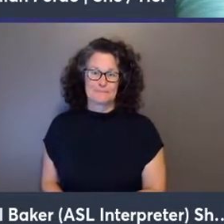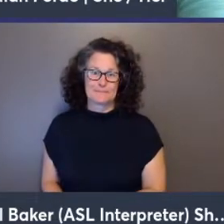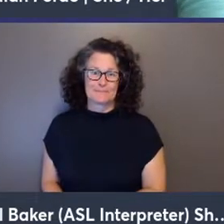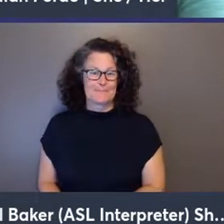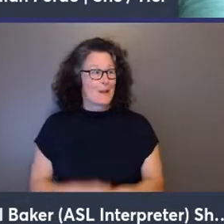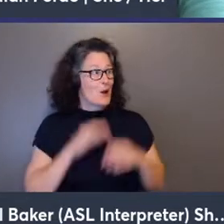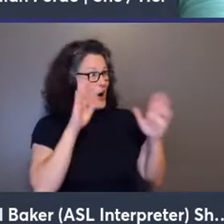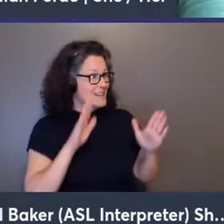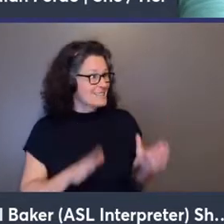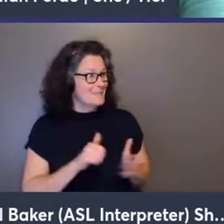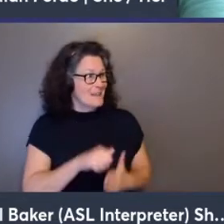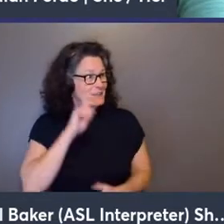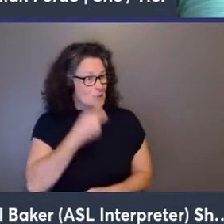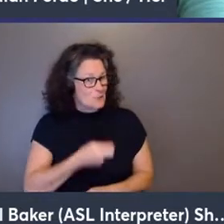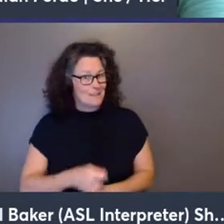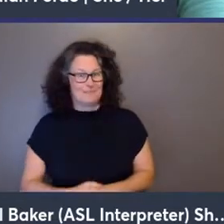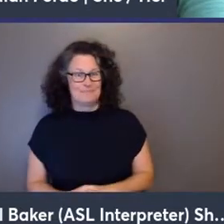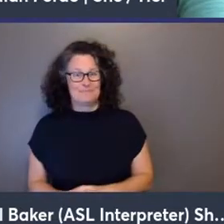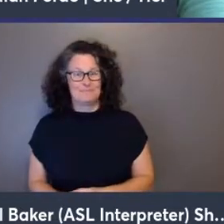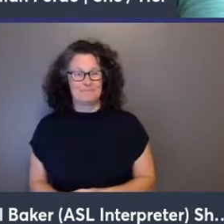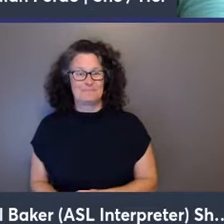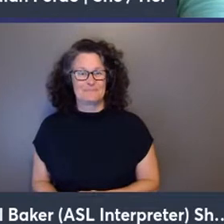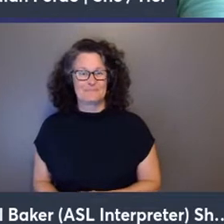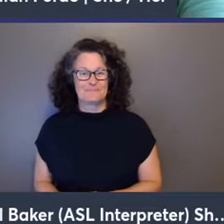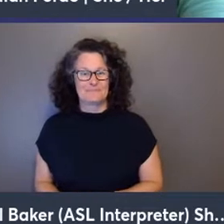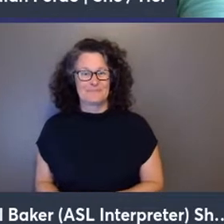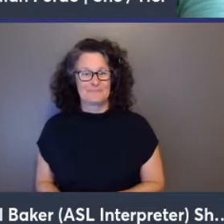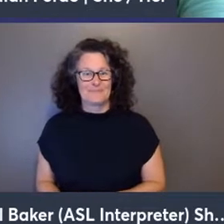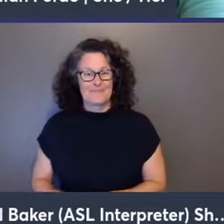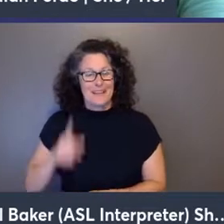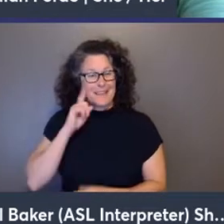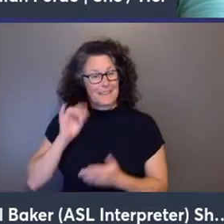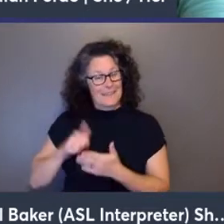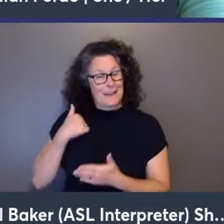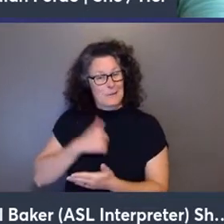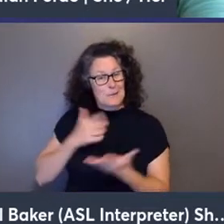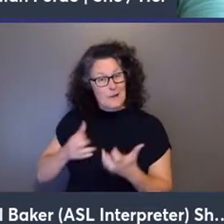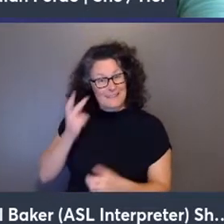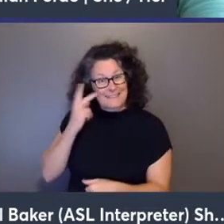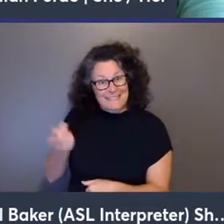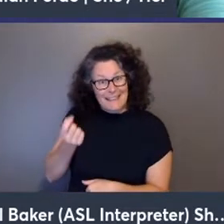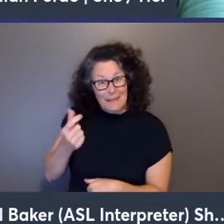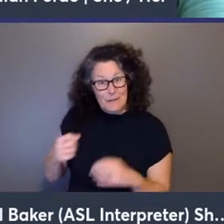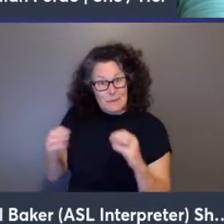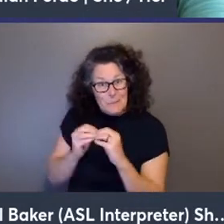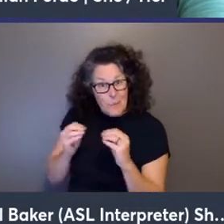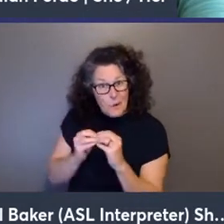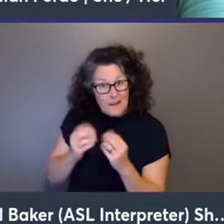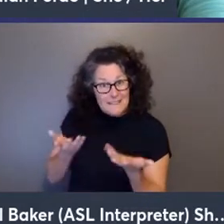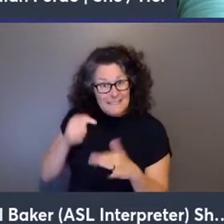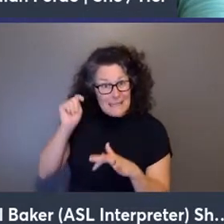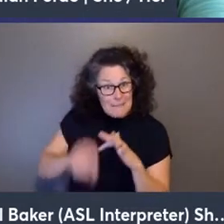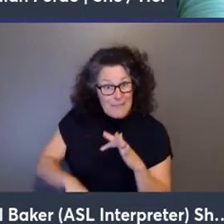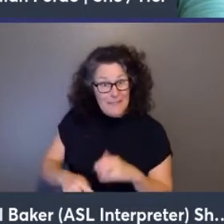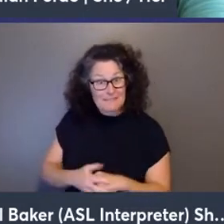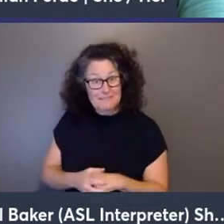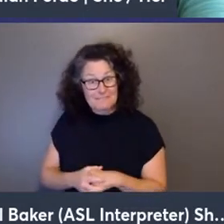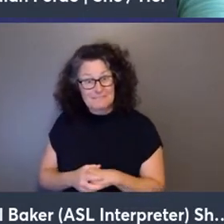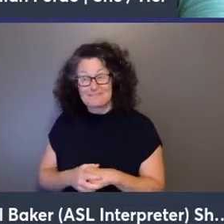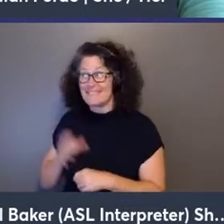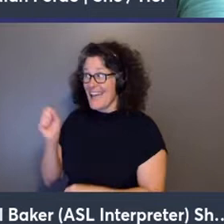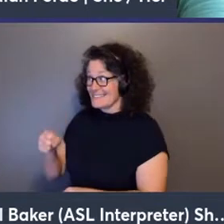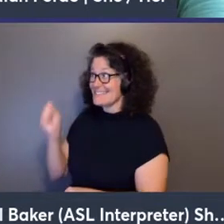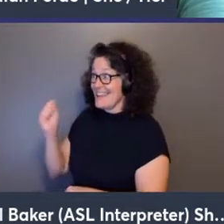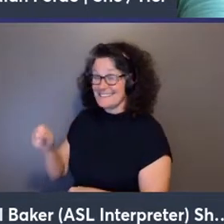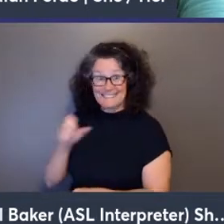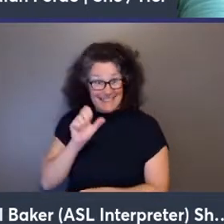Awesome. That's really cool. So I think we want to maybe see a little more in depth with an actual demo.